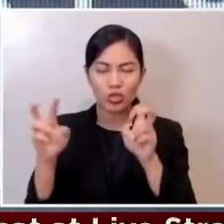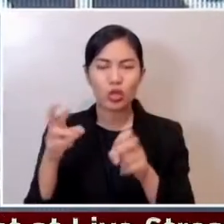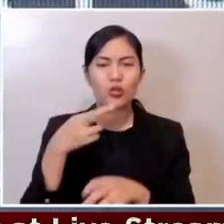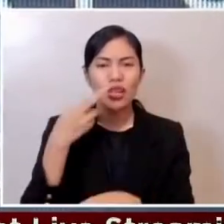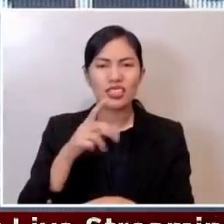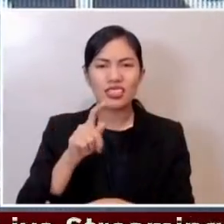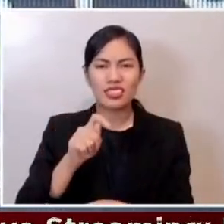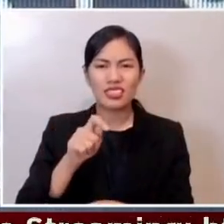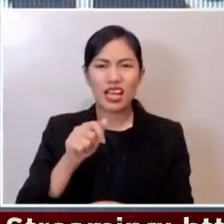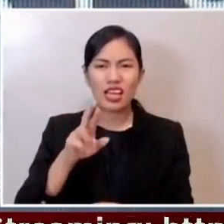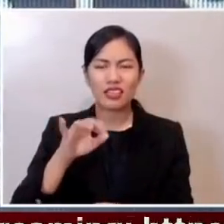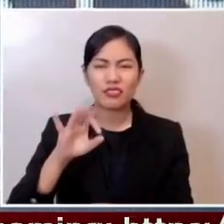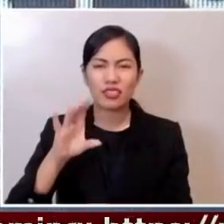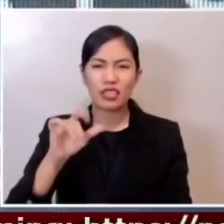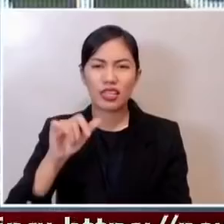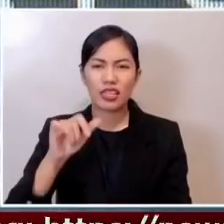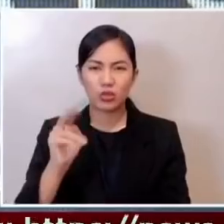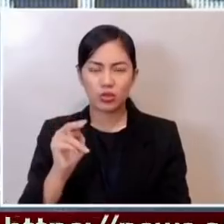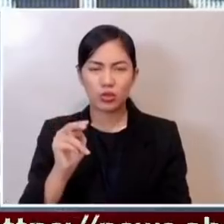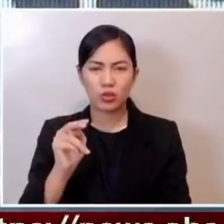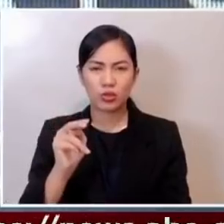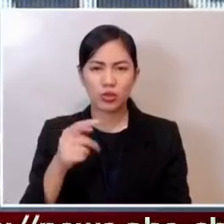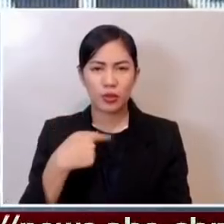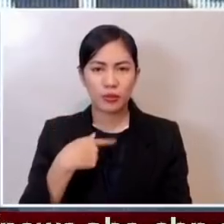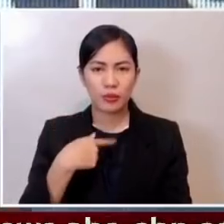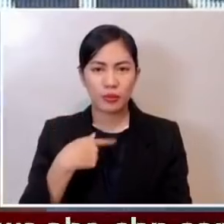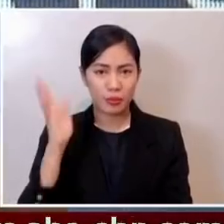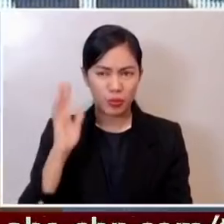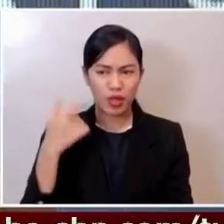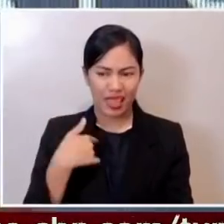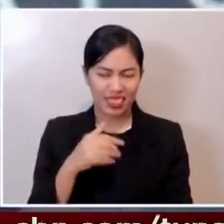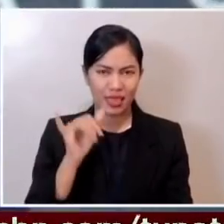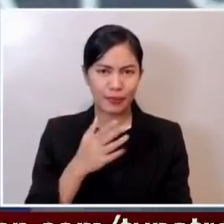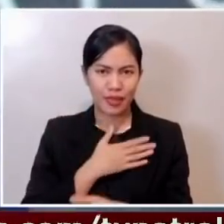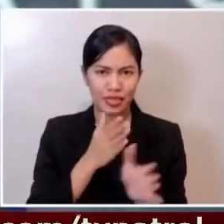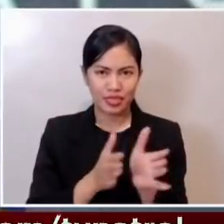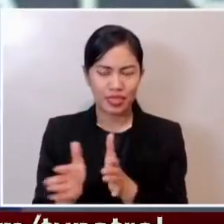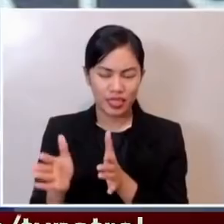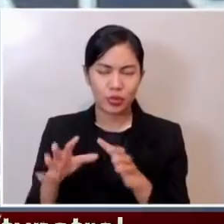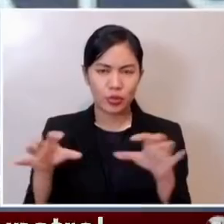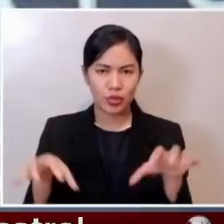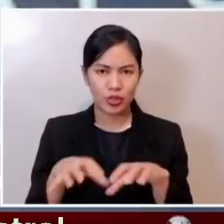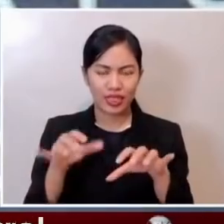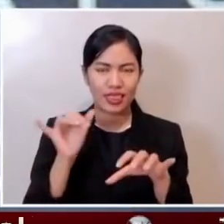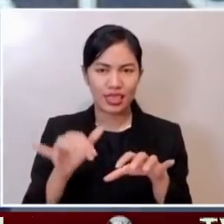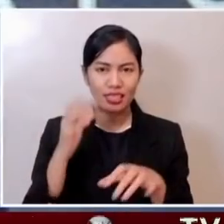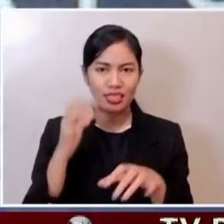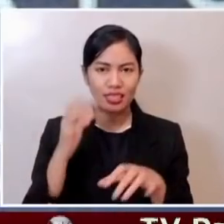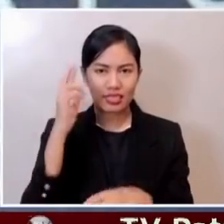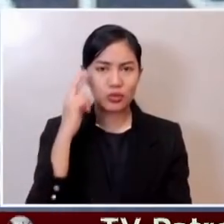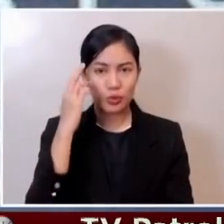Secretary of Agriculture. And this was one of the reasons why I was actually